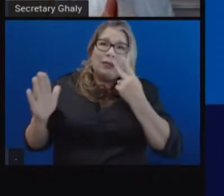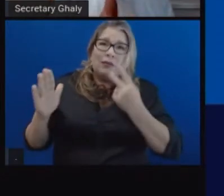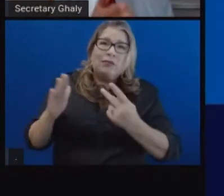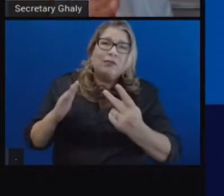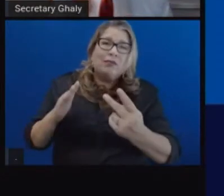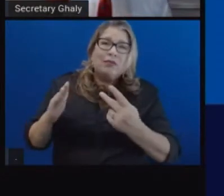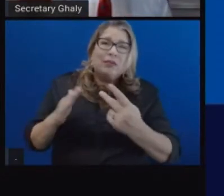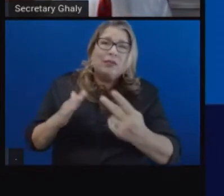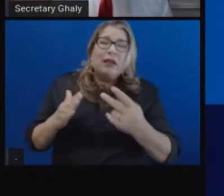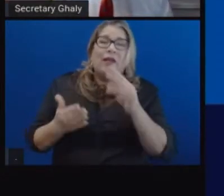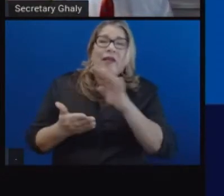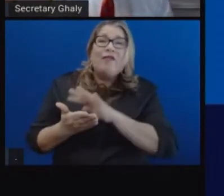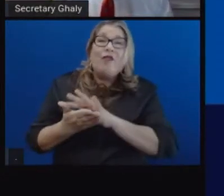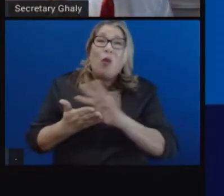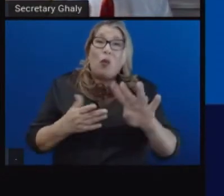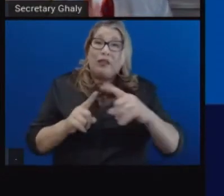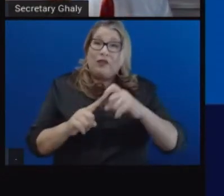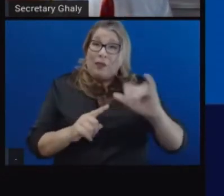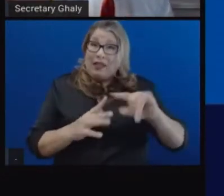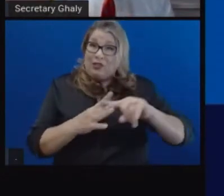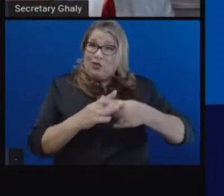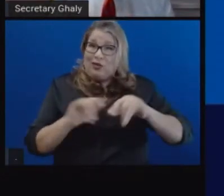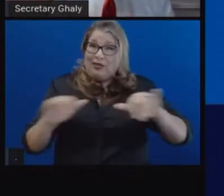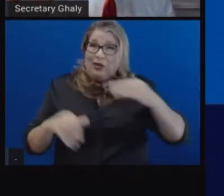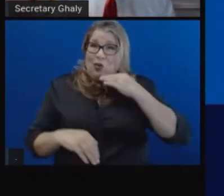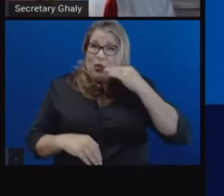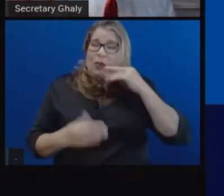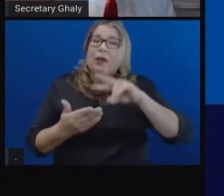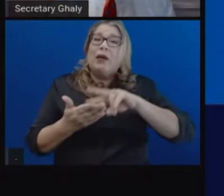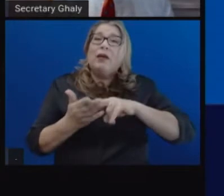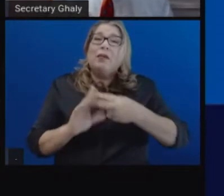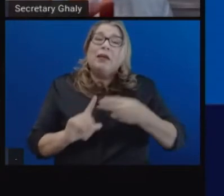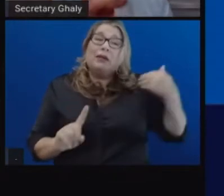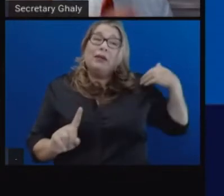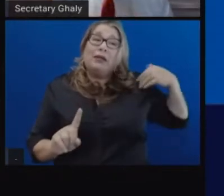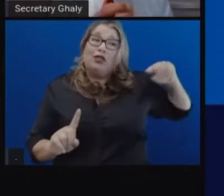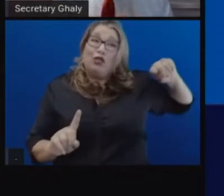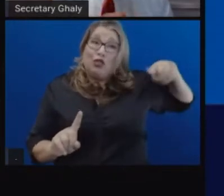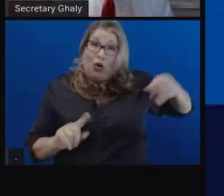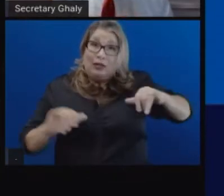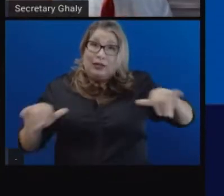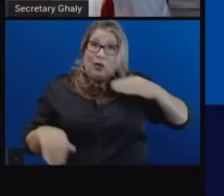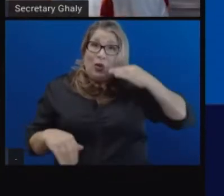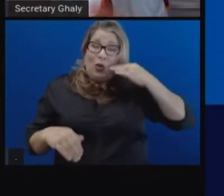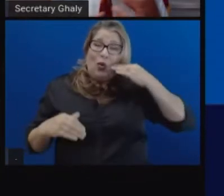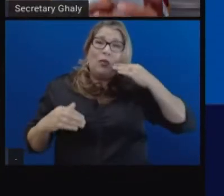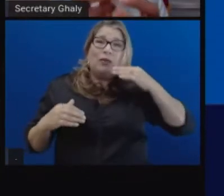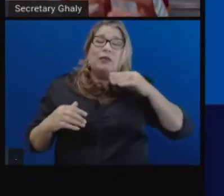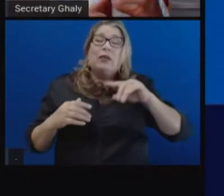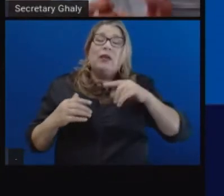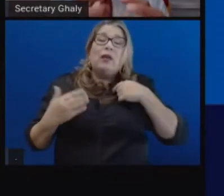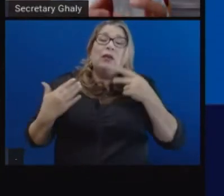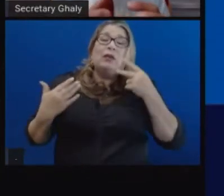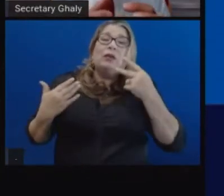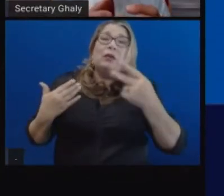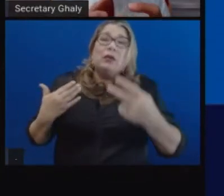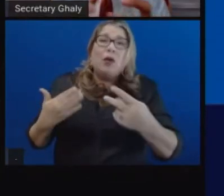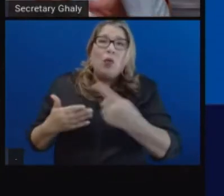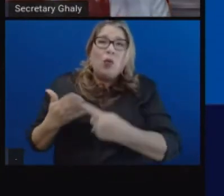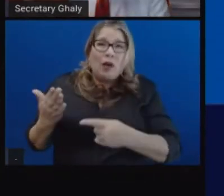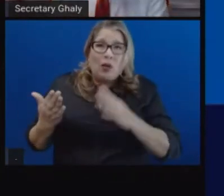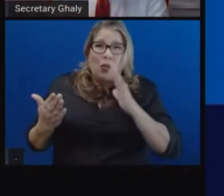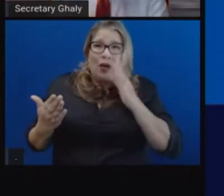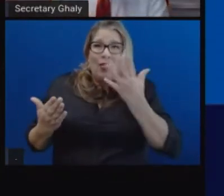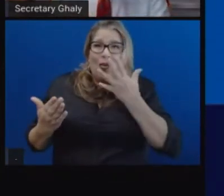today's calculations, but what do the ICUs look like in 4 weeks? Because we know today's cases, today's sort of transmission